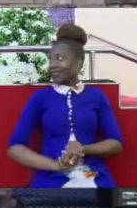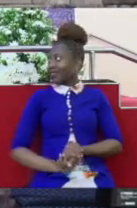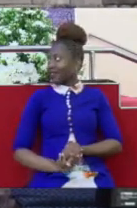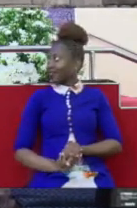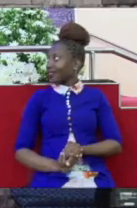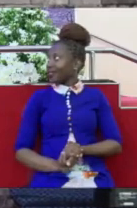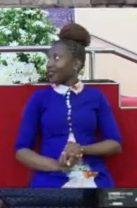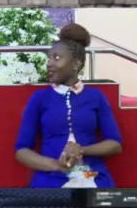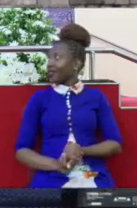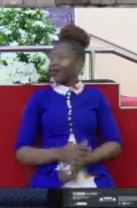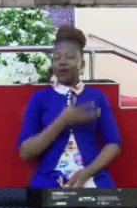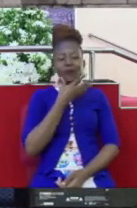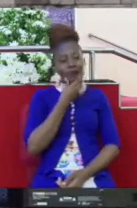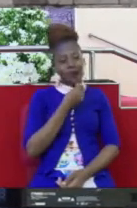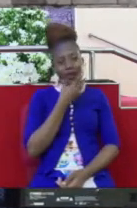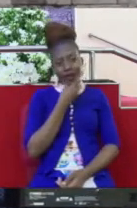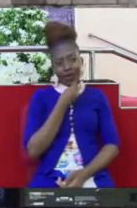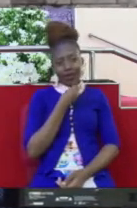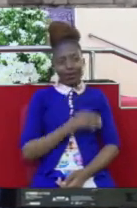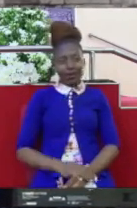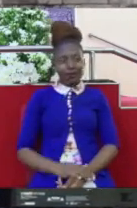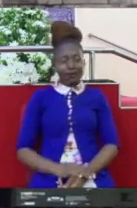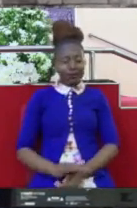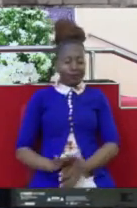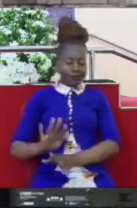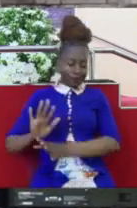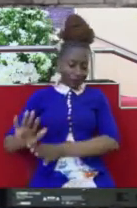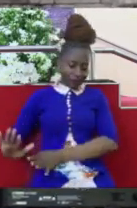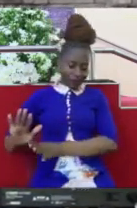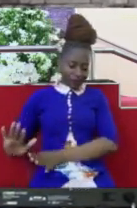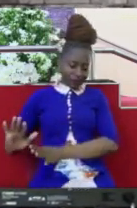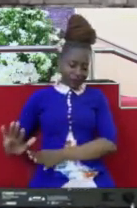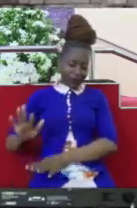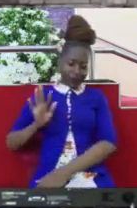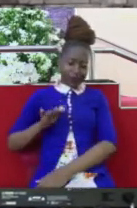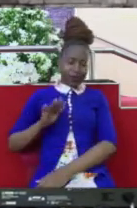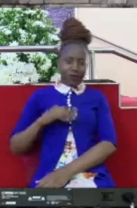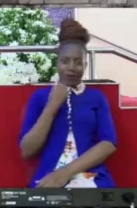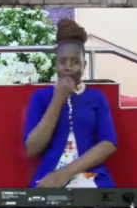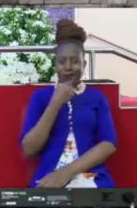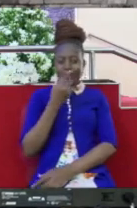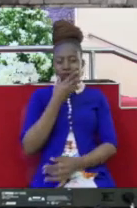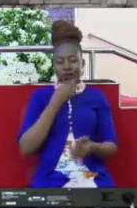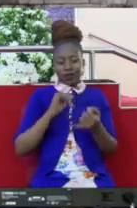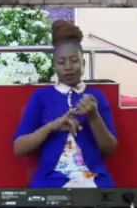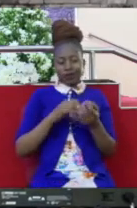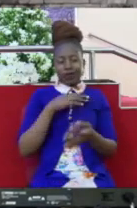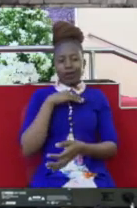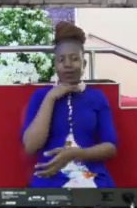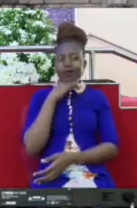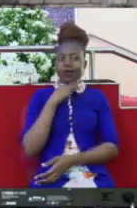Men, wanaume, stay out. Kaa mbali. Of the widow's house. Nyumba za